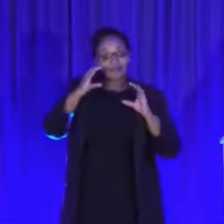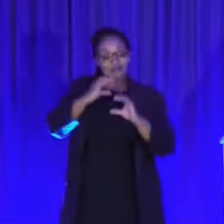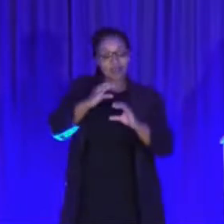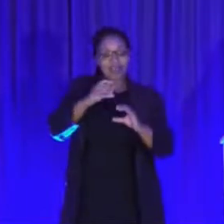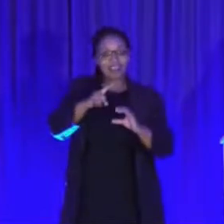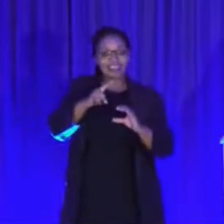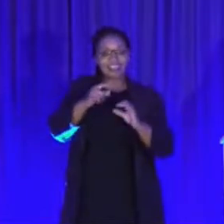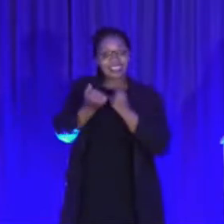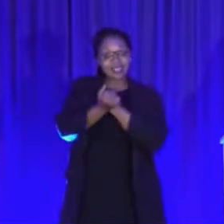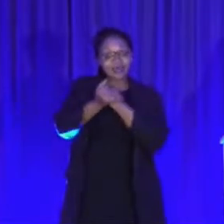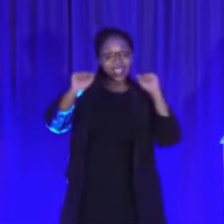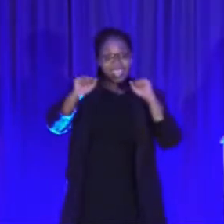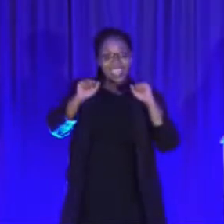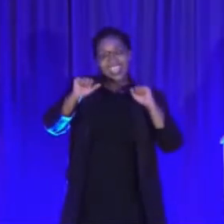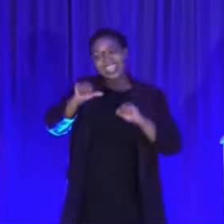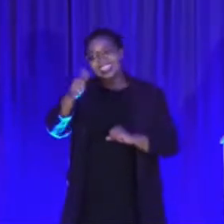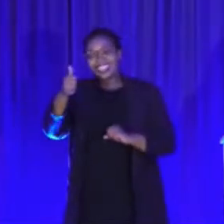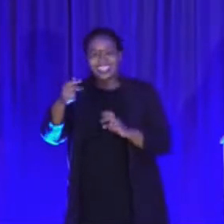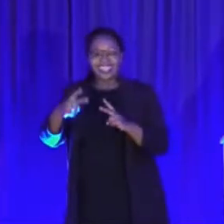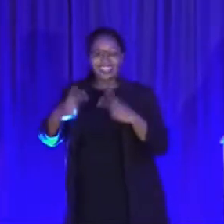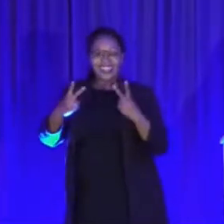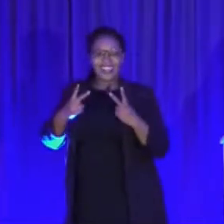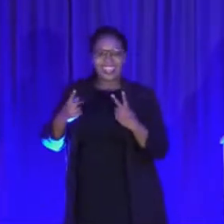another take. Roll tape.